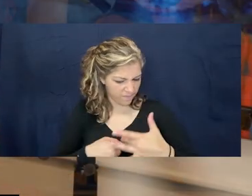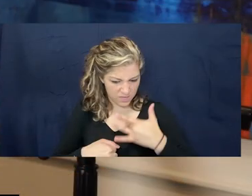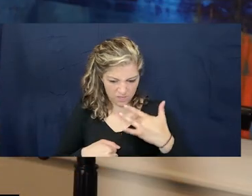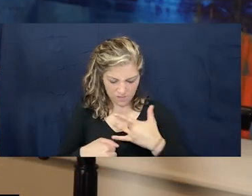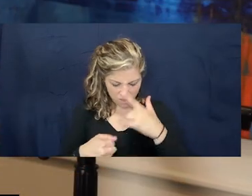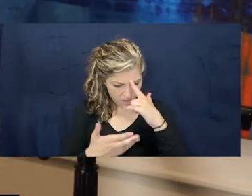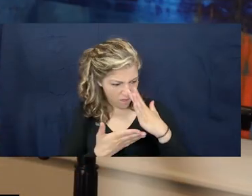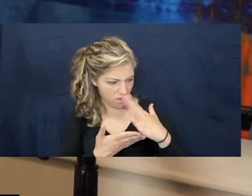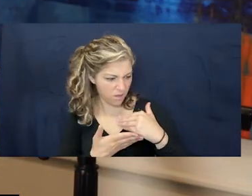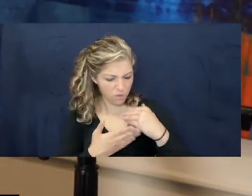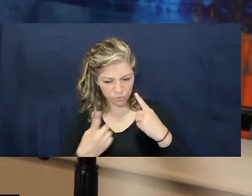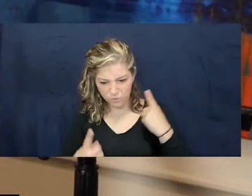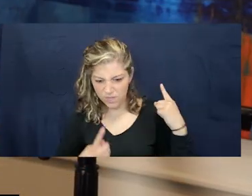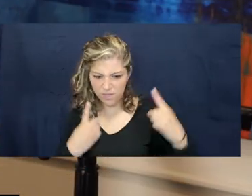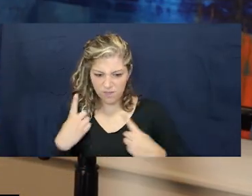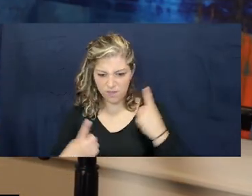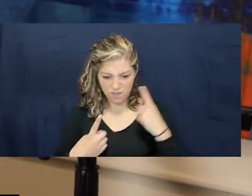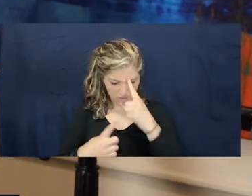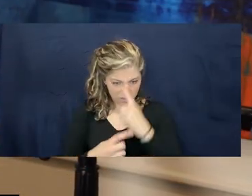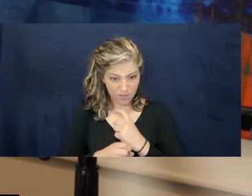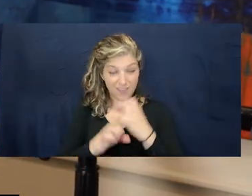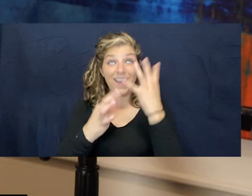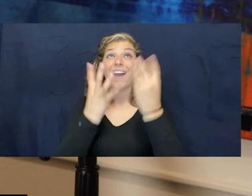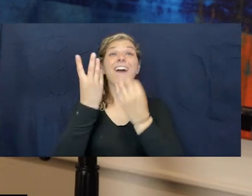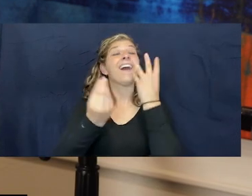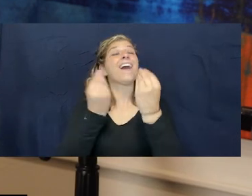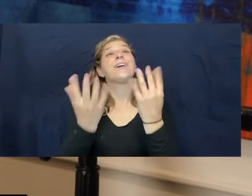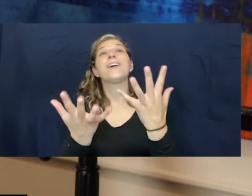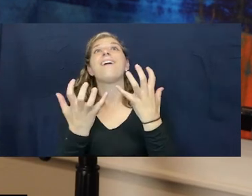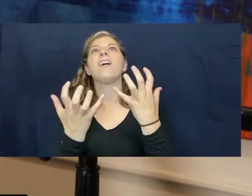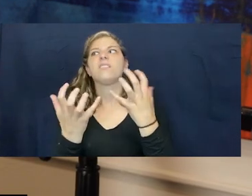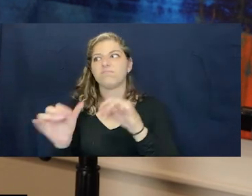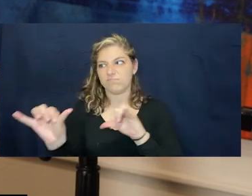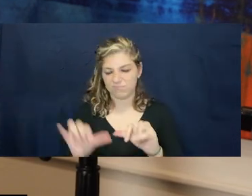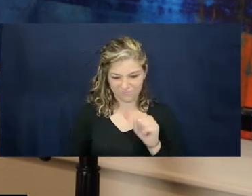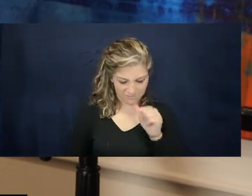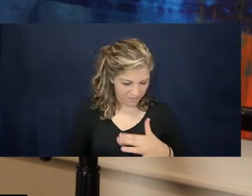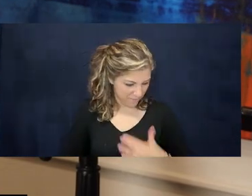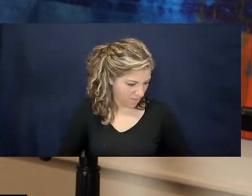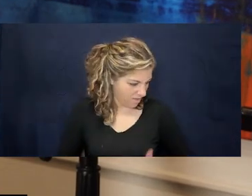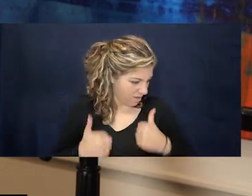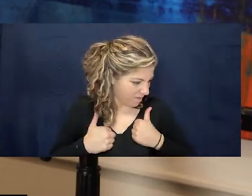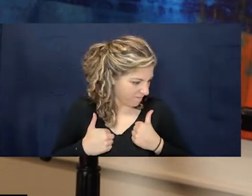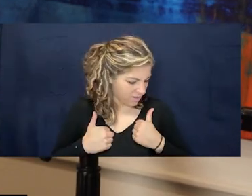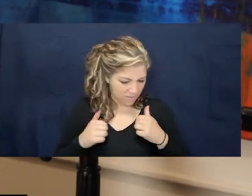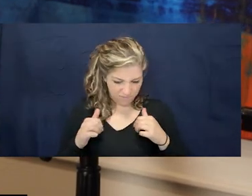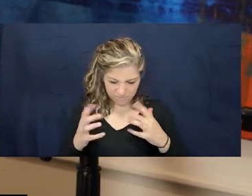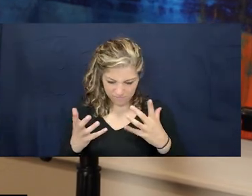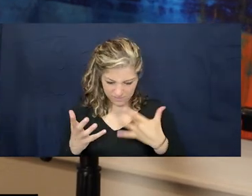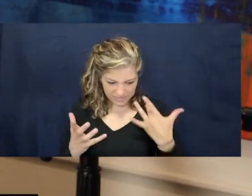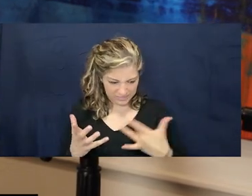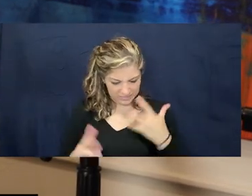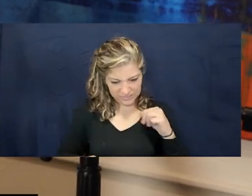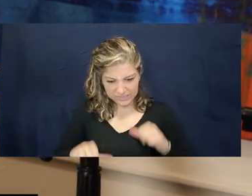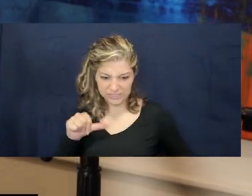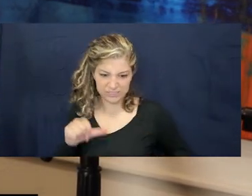Jealousy, honey, making me go crazy. Dream house, going out, no